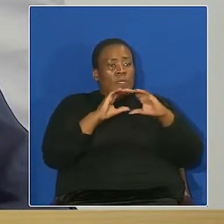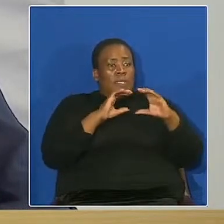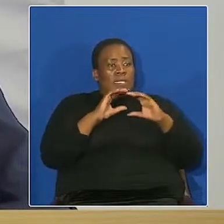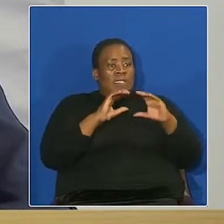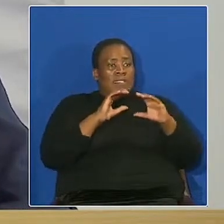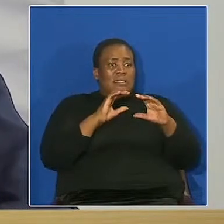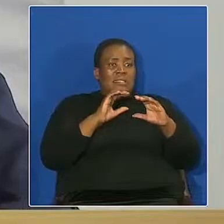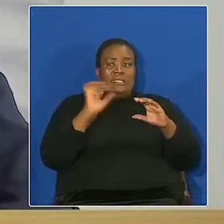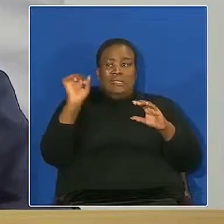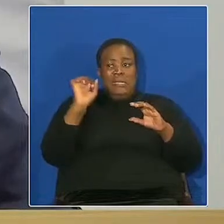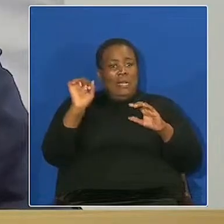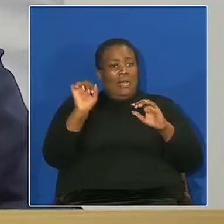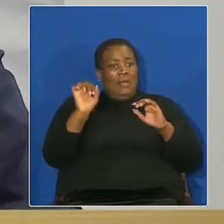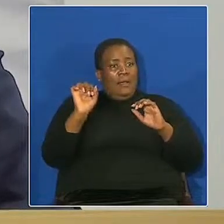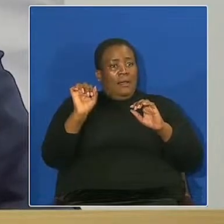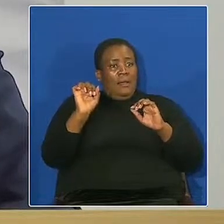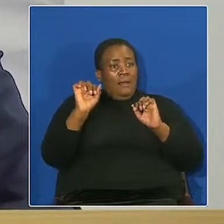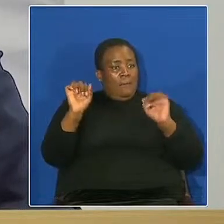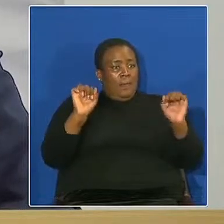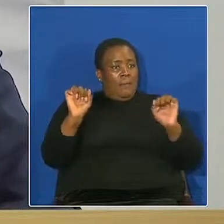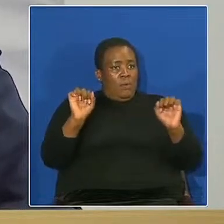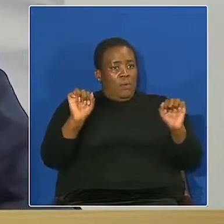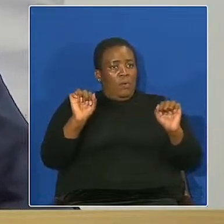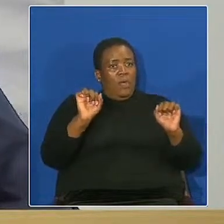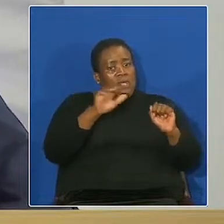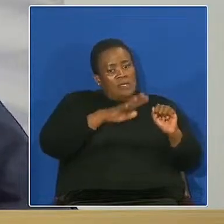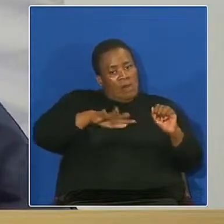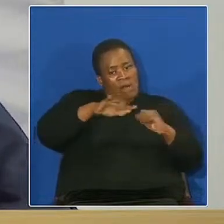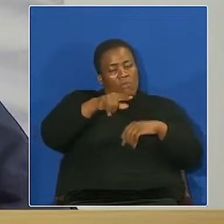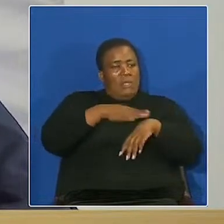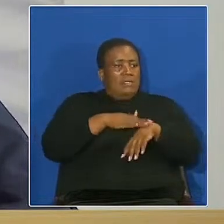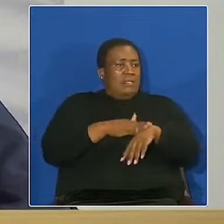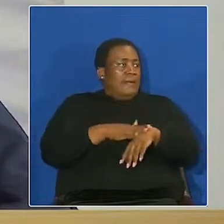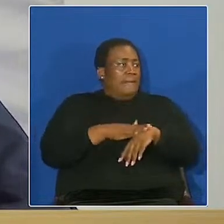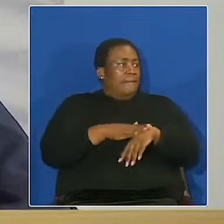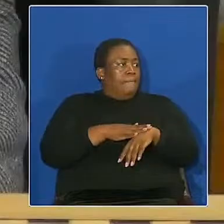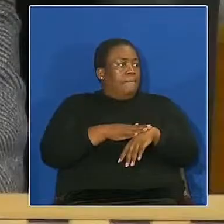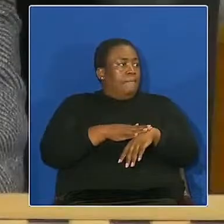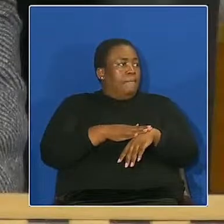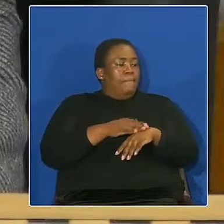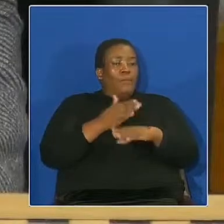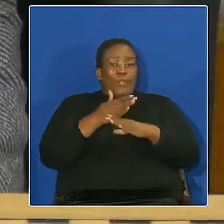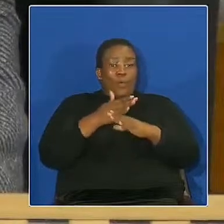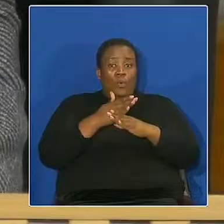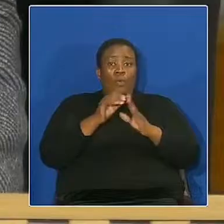is during that timeline when the post is advertised.